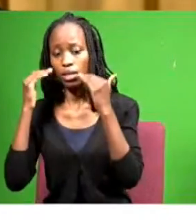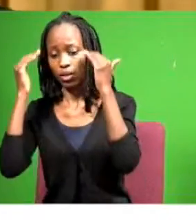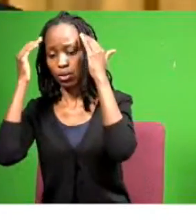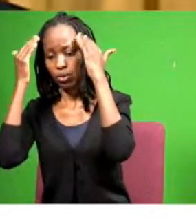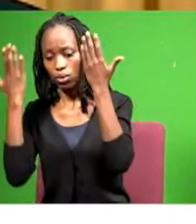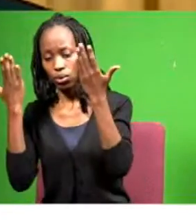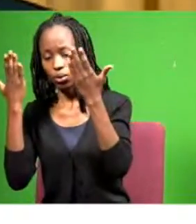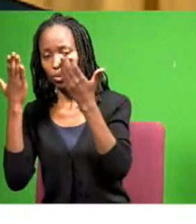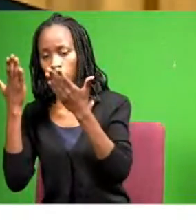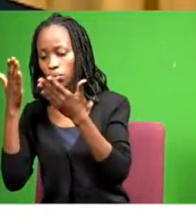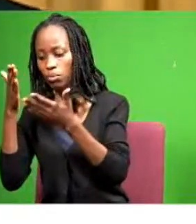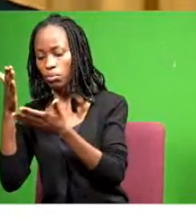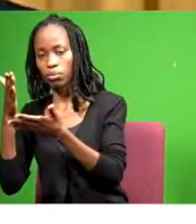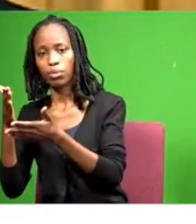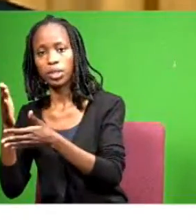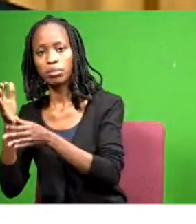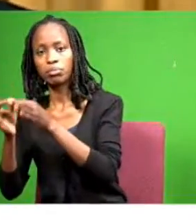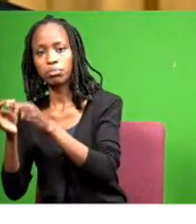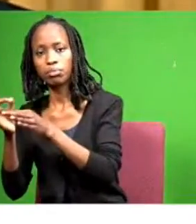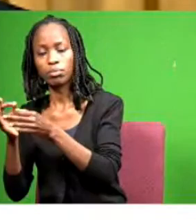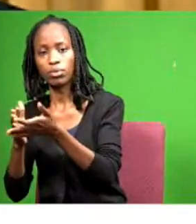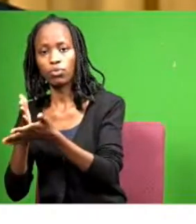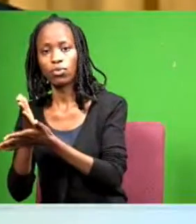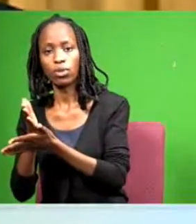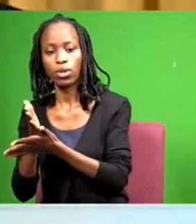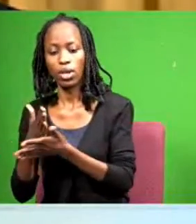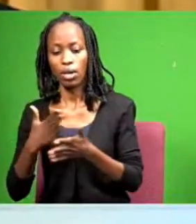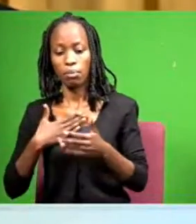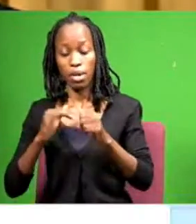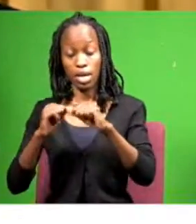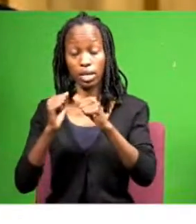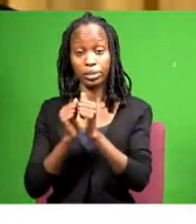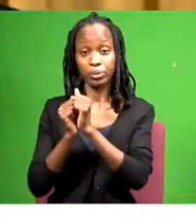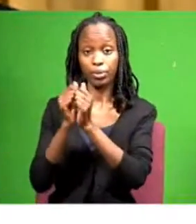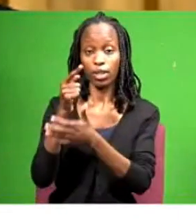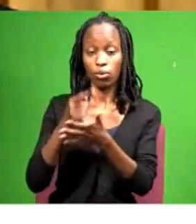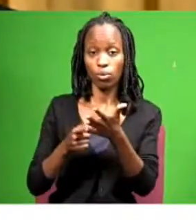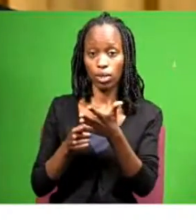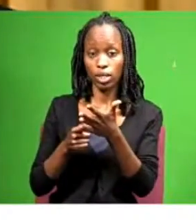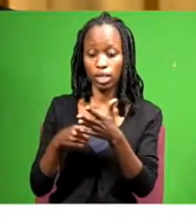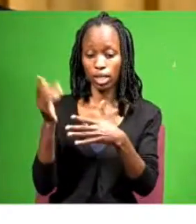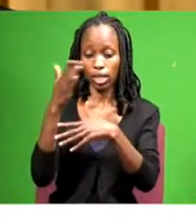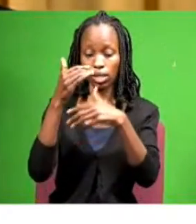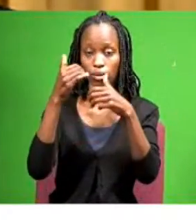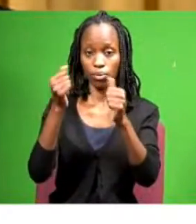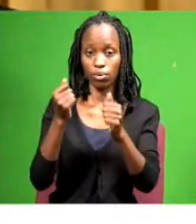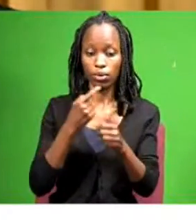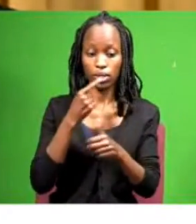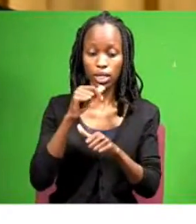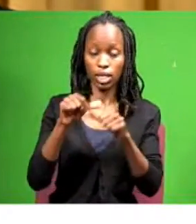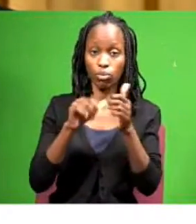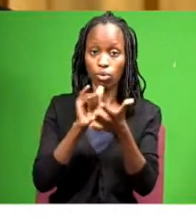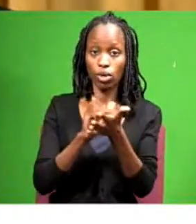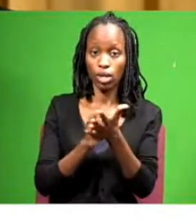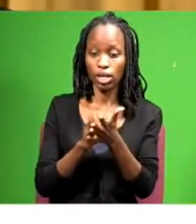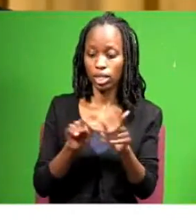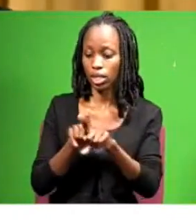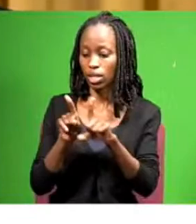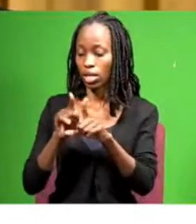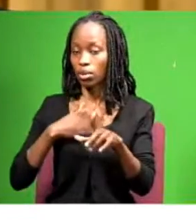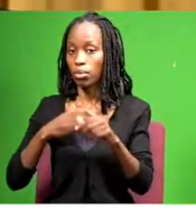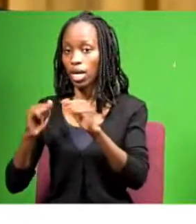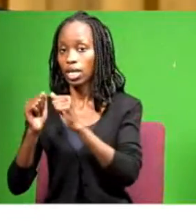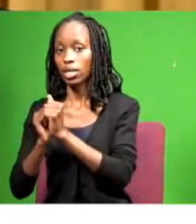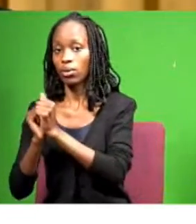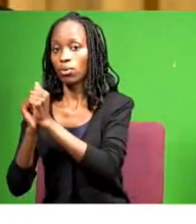not justiciable. I am in agreement with what the President has stated on that. I'm also in agreement on the